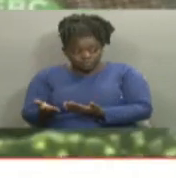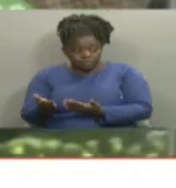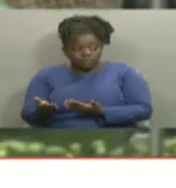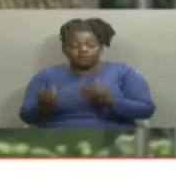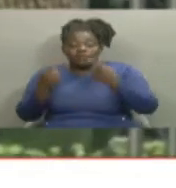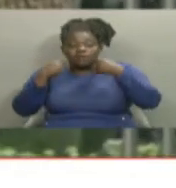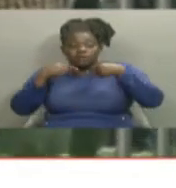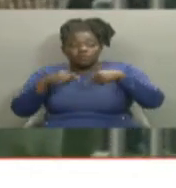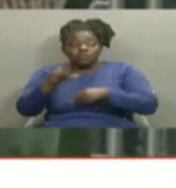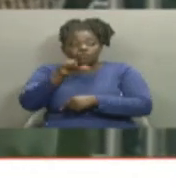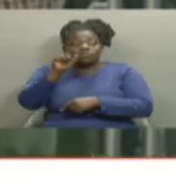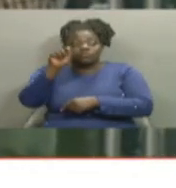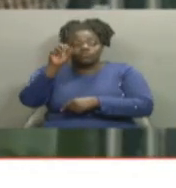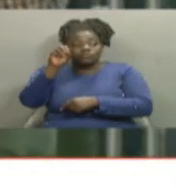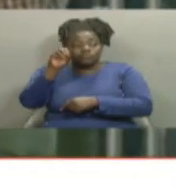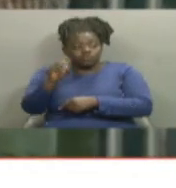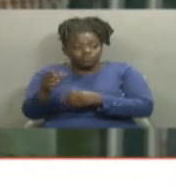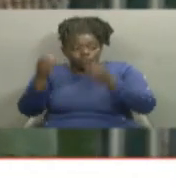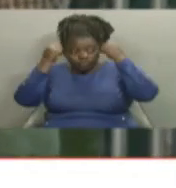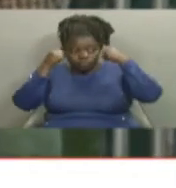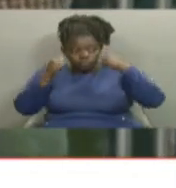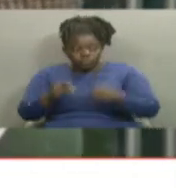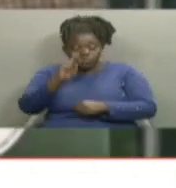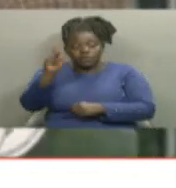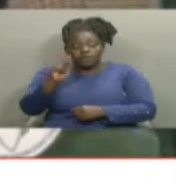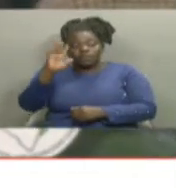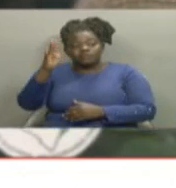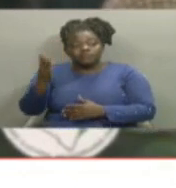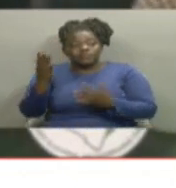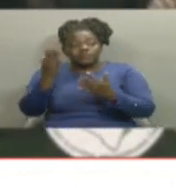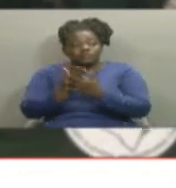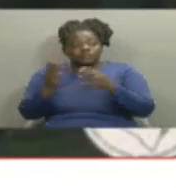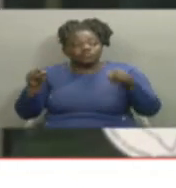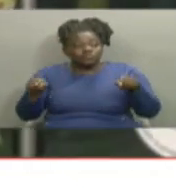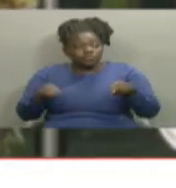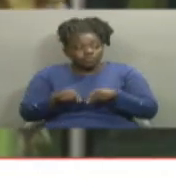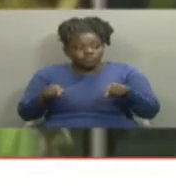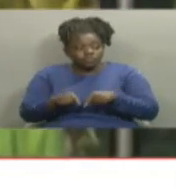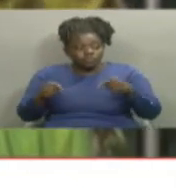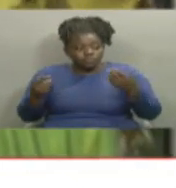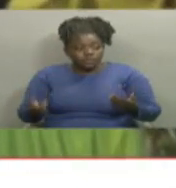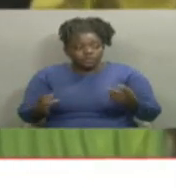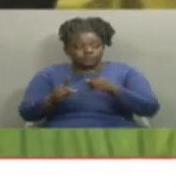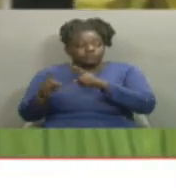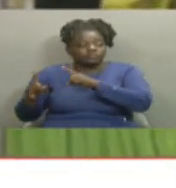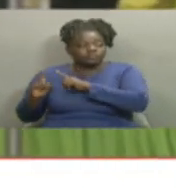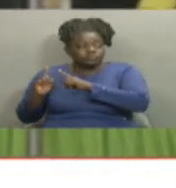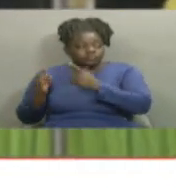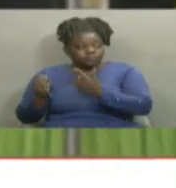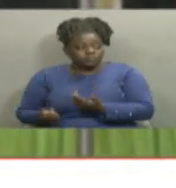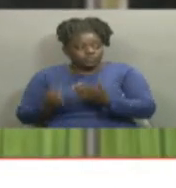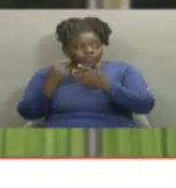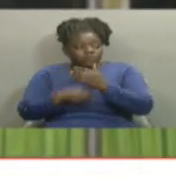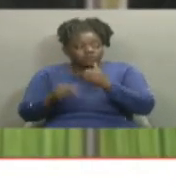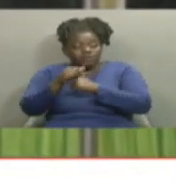Chebukati alangiridde William Ruto nga President wa Kenya owookutaano wakati mbunkenke obwamanyi nebyo kwerinda agami